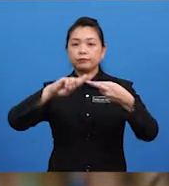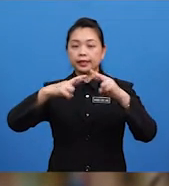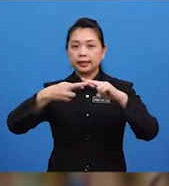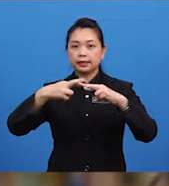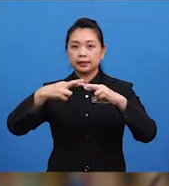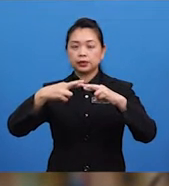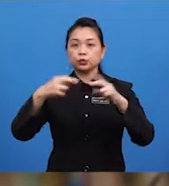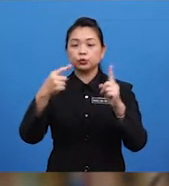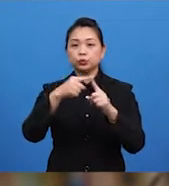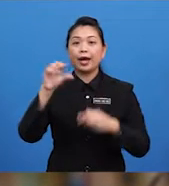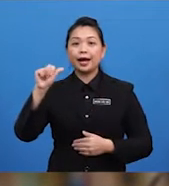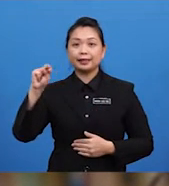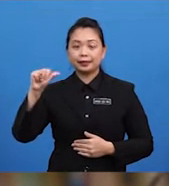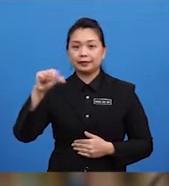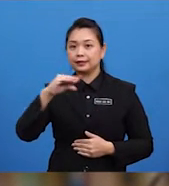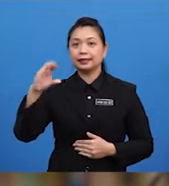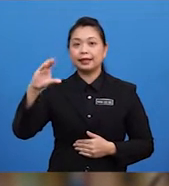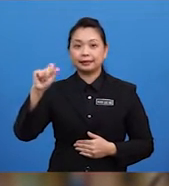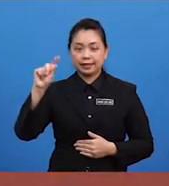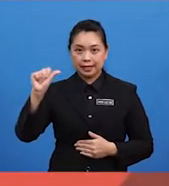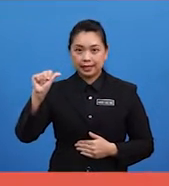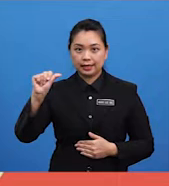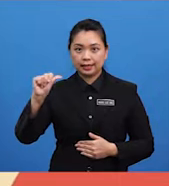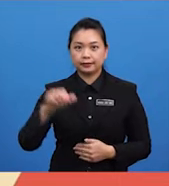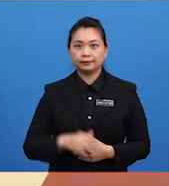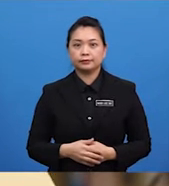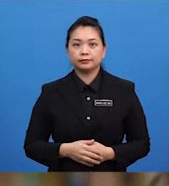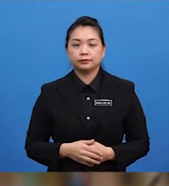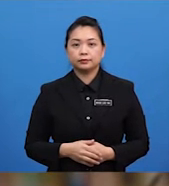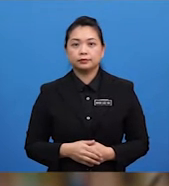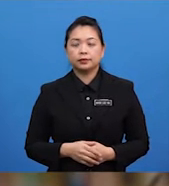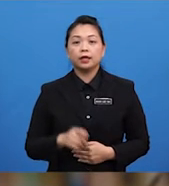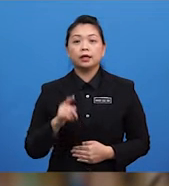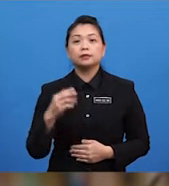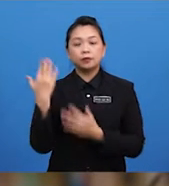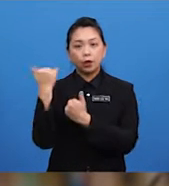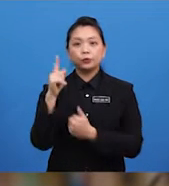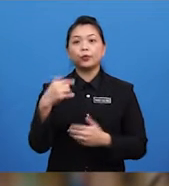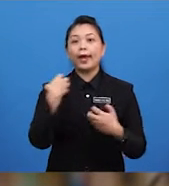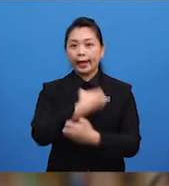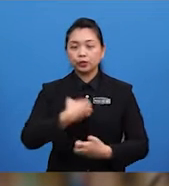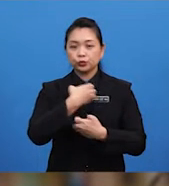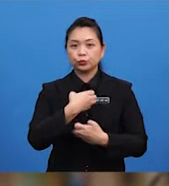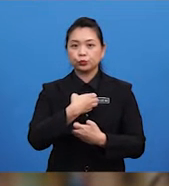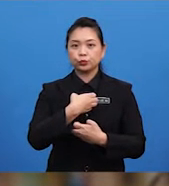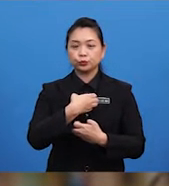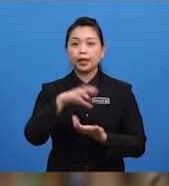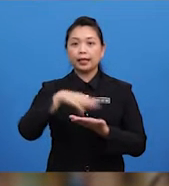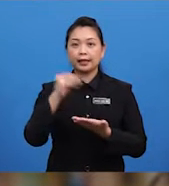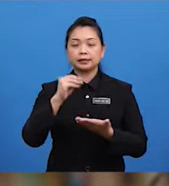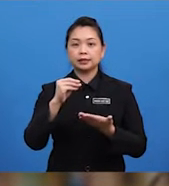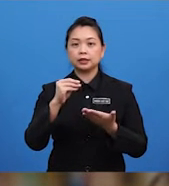to anaphoric and cataphoric references. Hope you enjoyed the lesson on